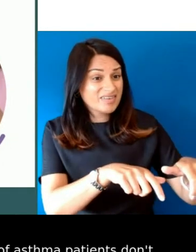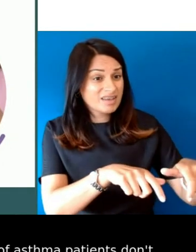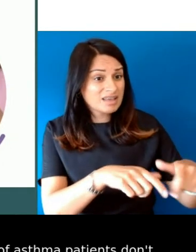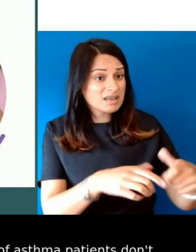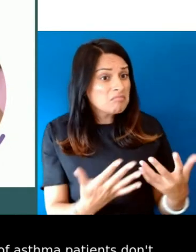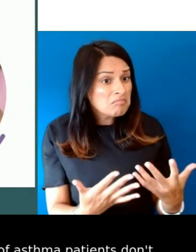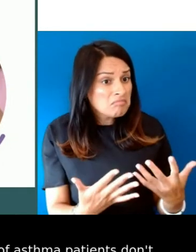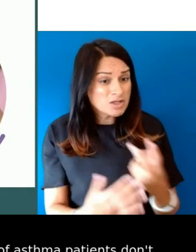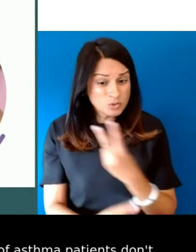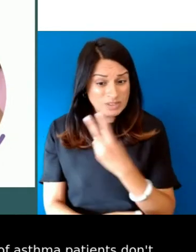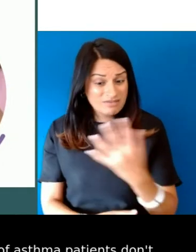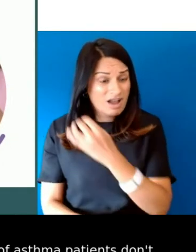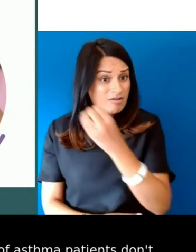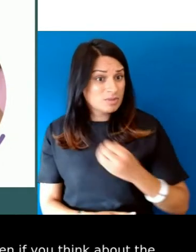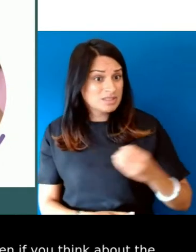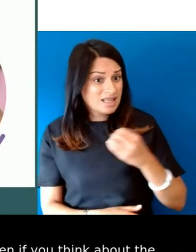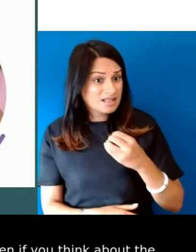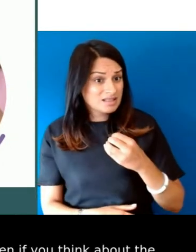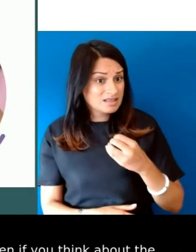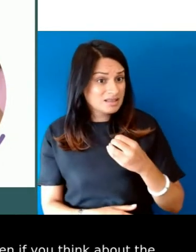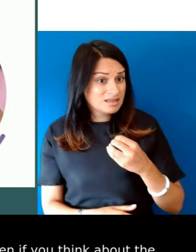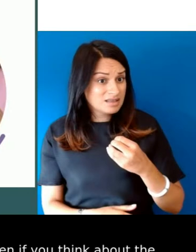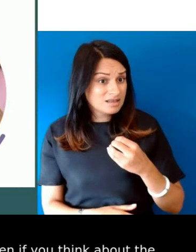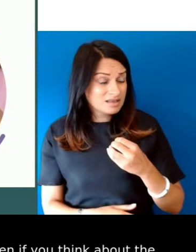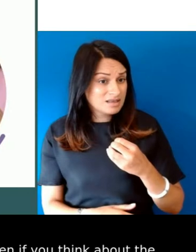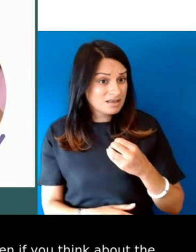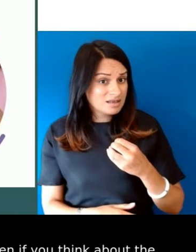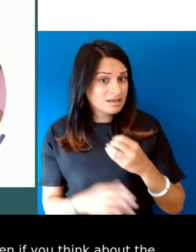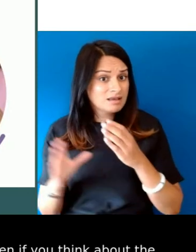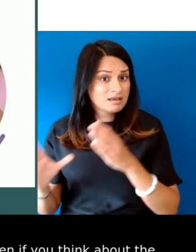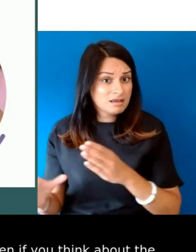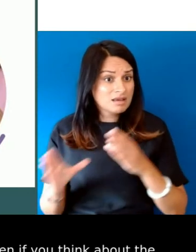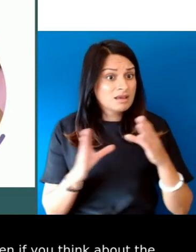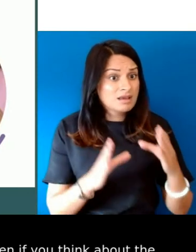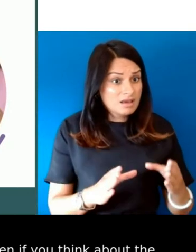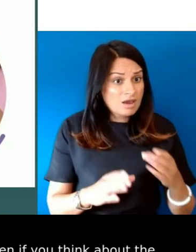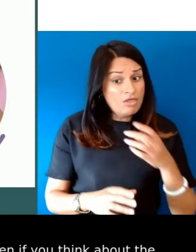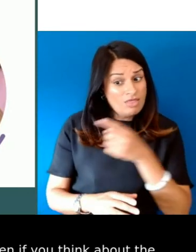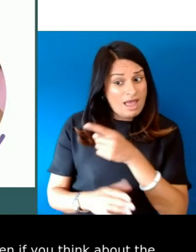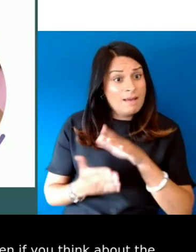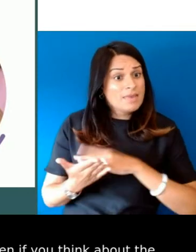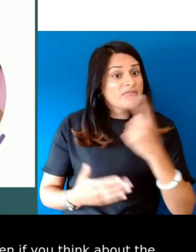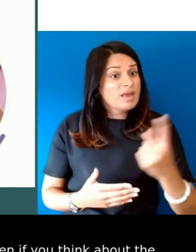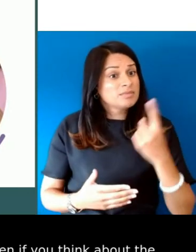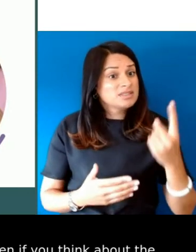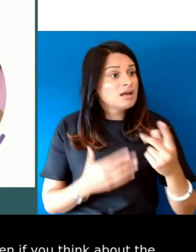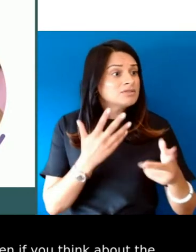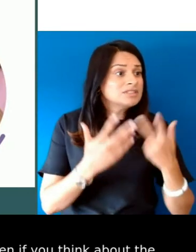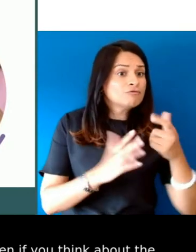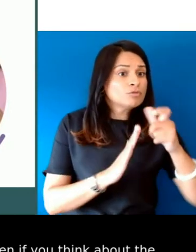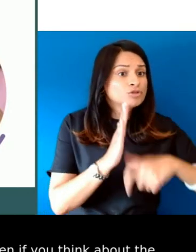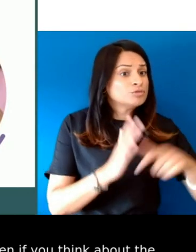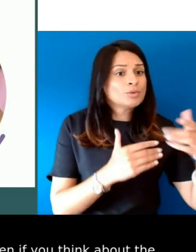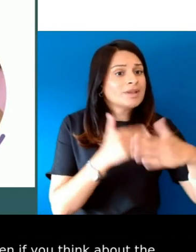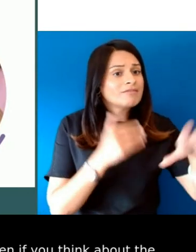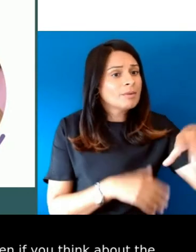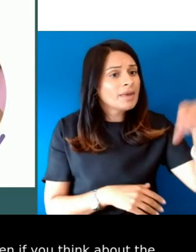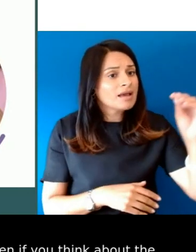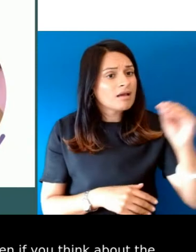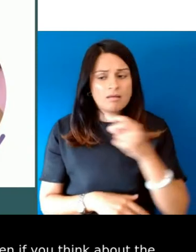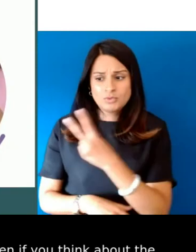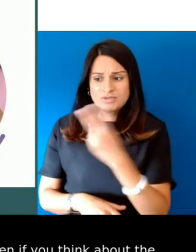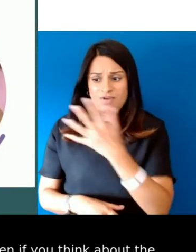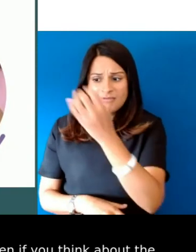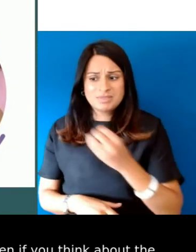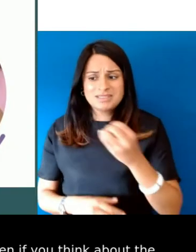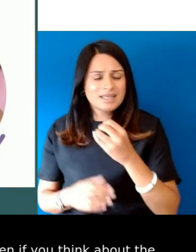patients that do they're 75 that do are they taking their medicines properly are they taking them every day are they taking them how we're how we're